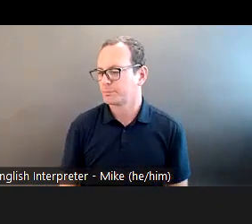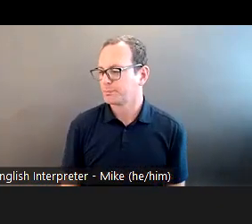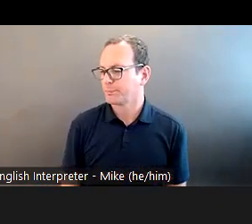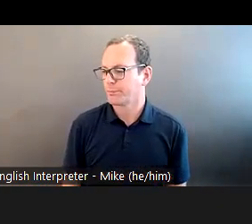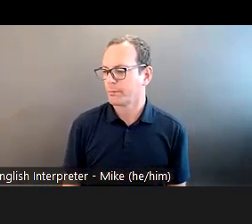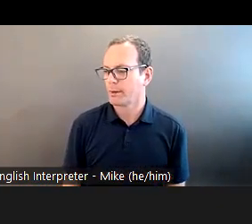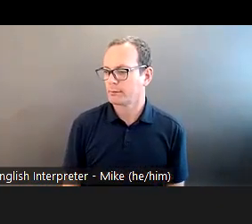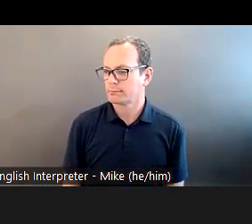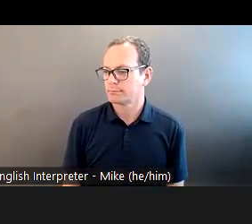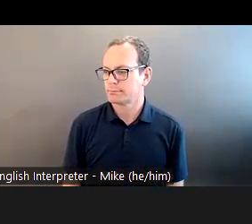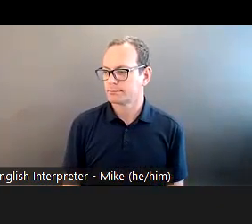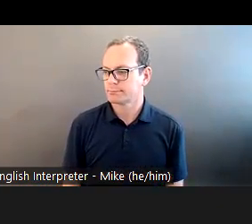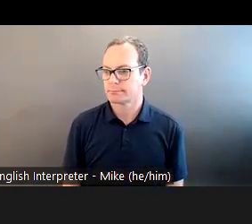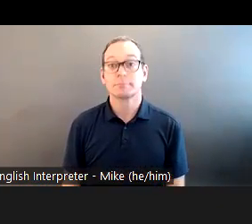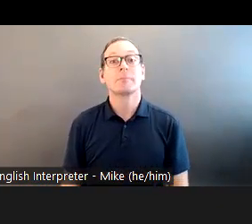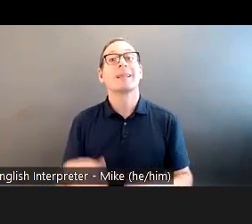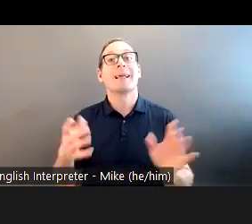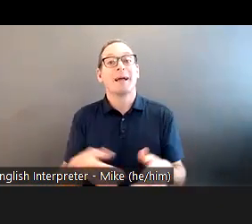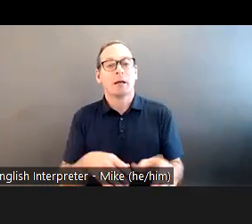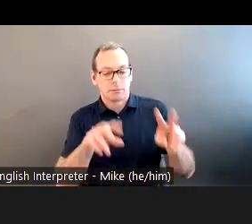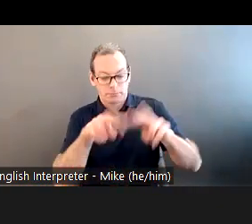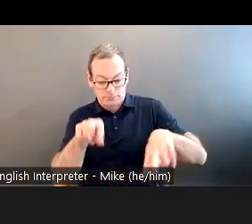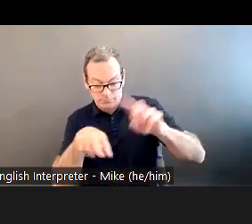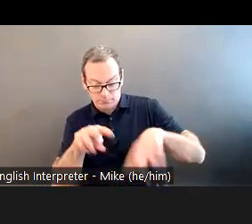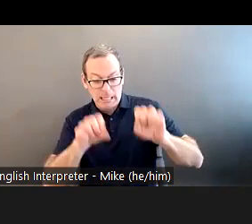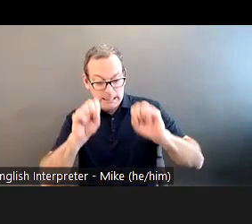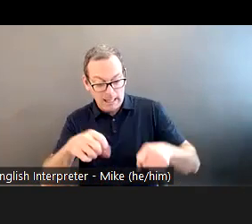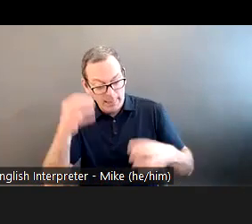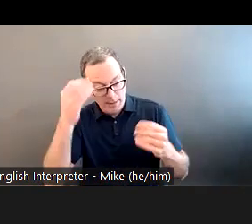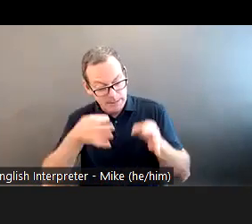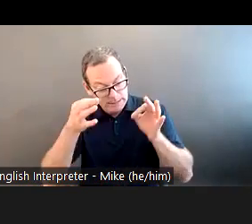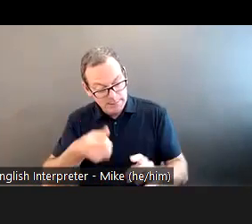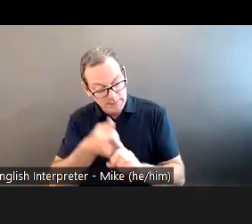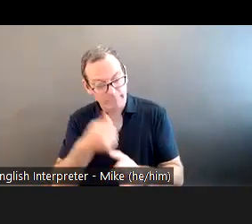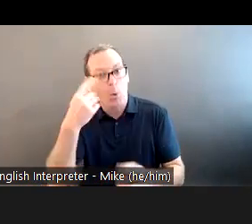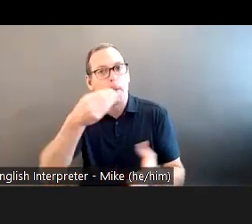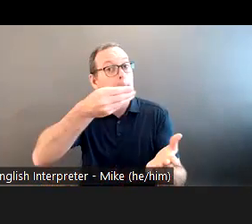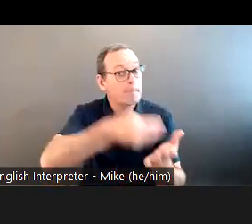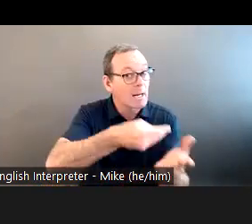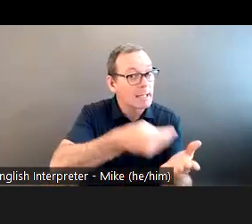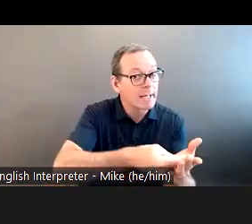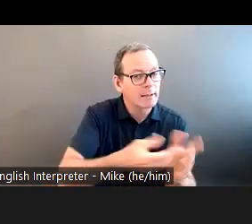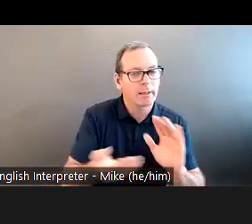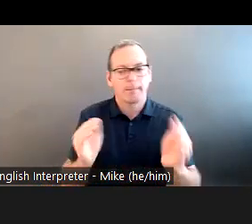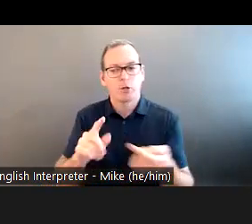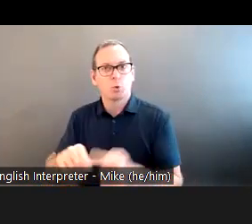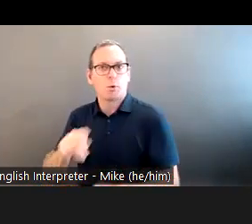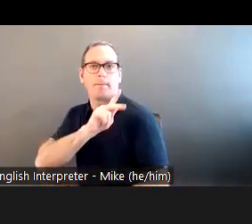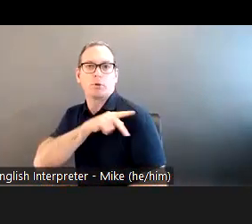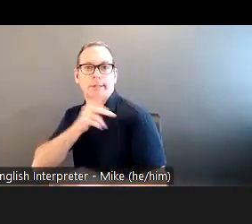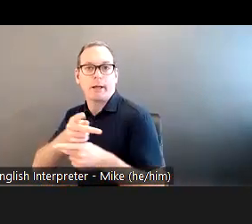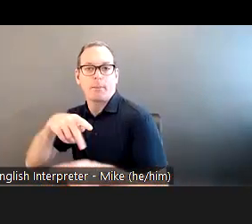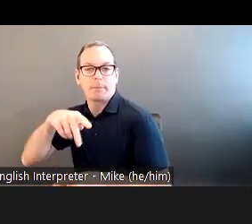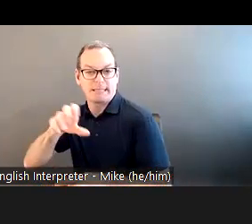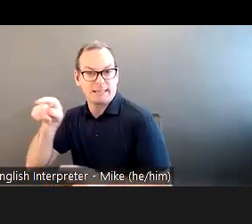make money decisions is not the same test that's used for granting or revoking power of attorney. The doctor's job is to apply the legal